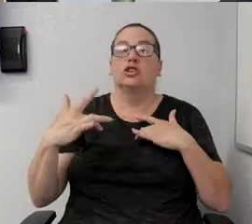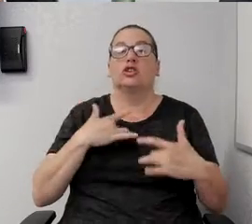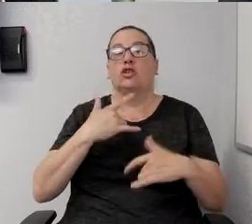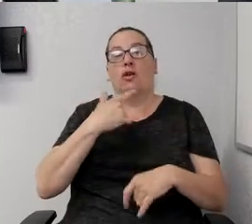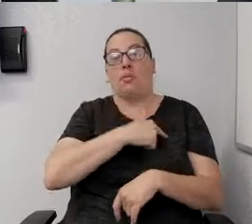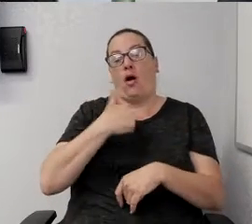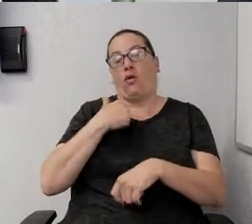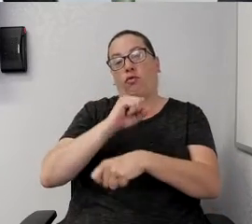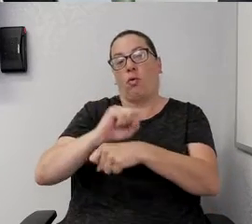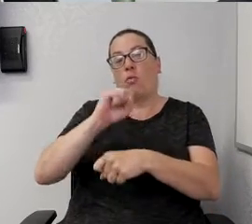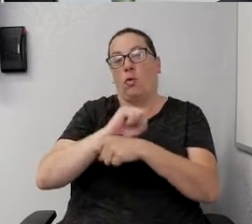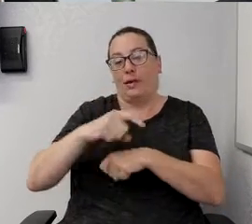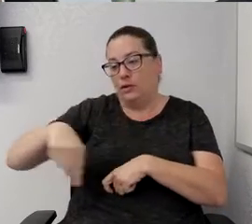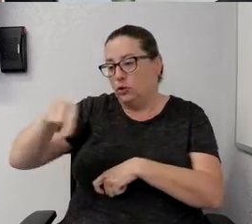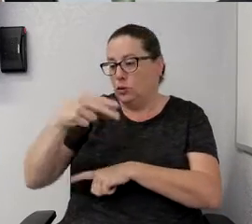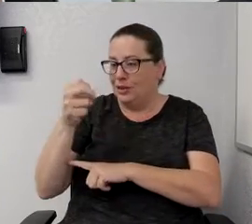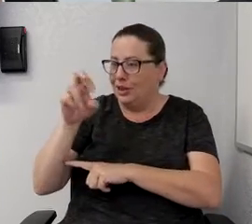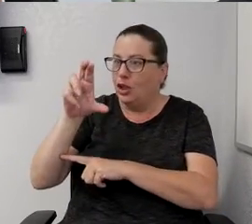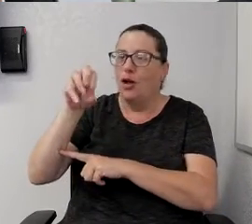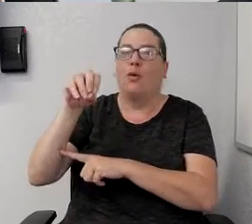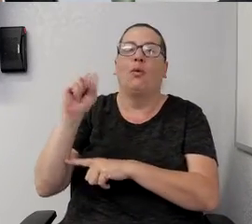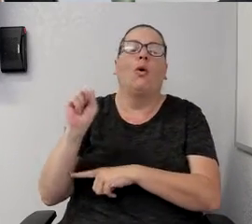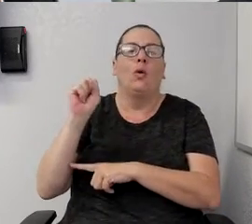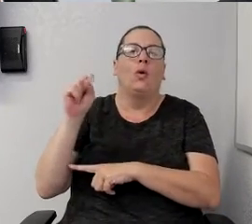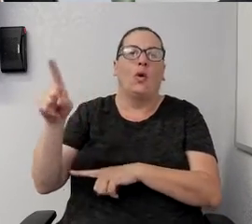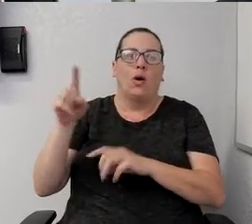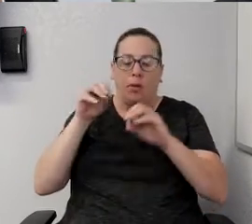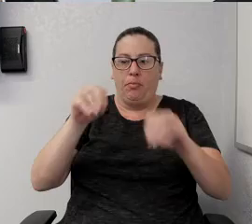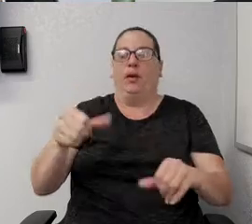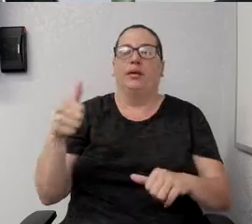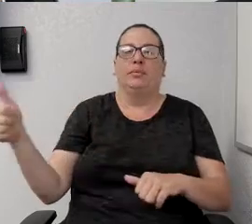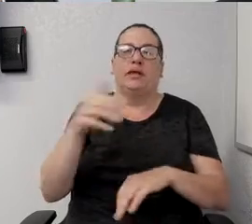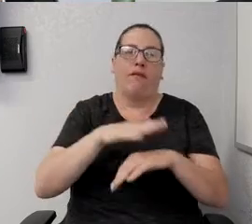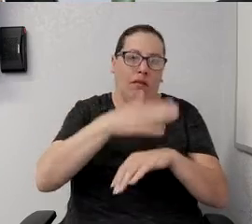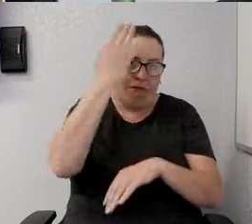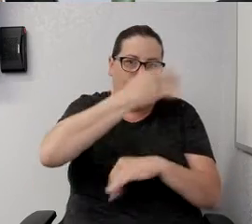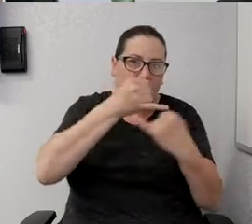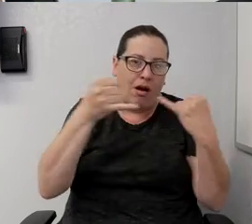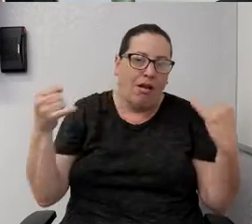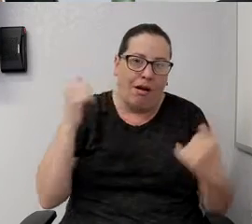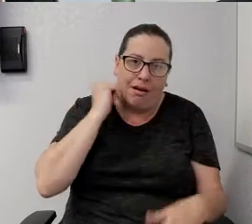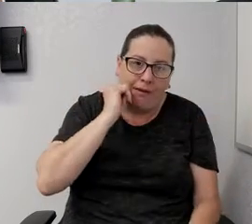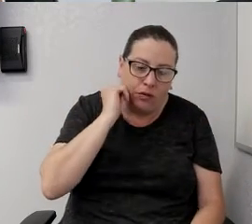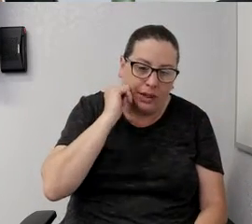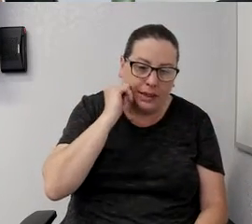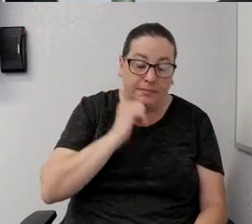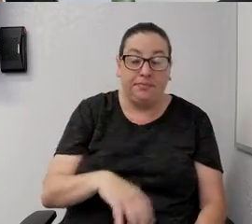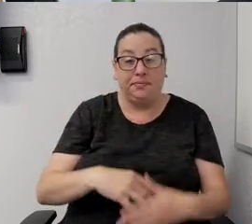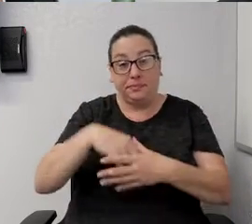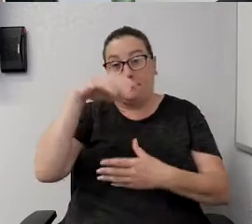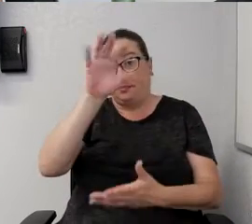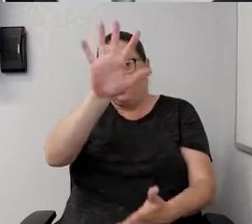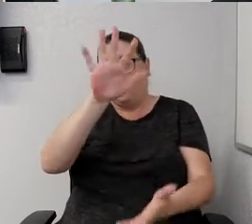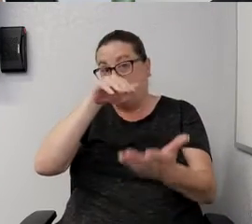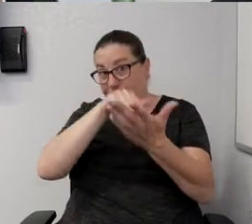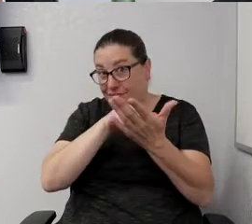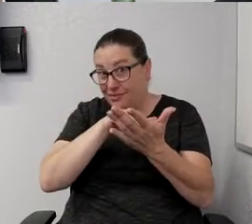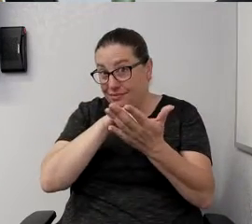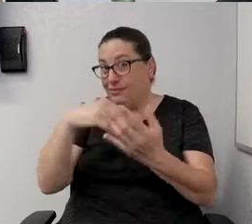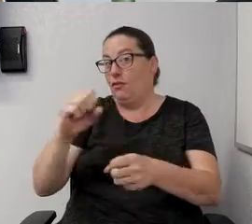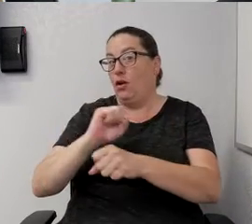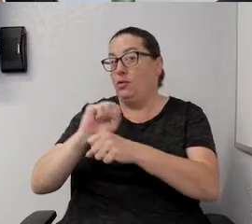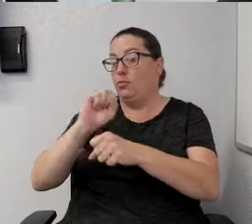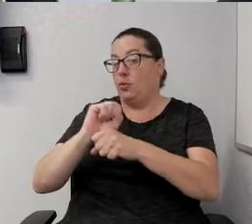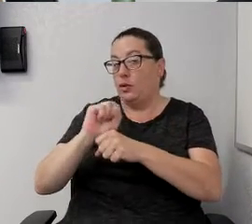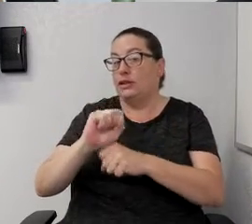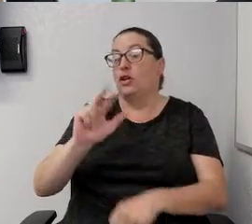heroes that are putting themselves on the front lines every day. We have had, of our 5,000 employees, we have 38 of